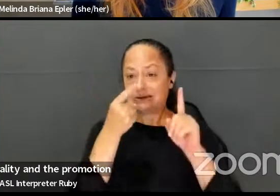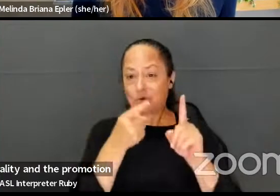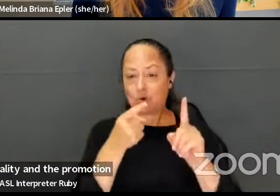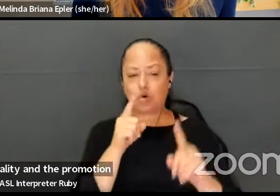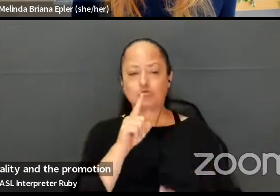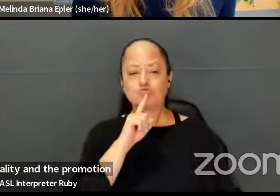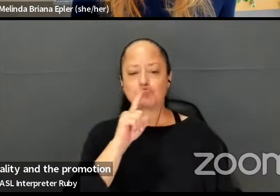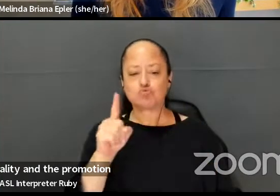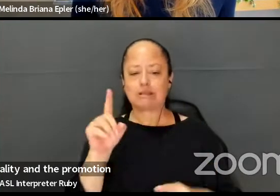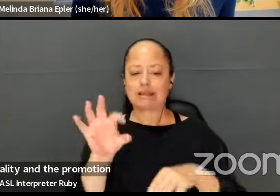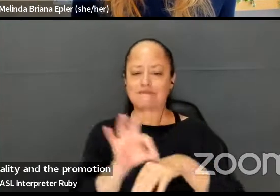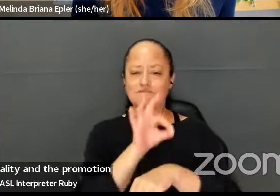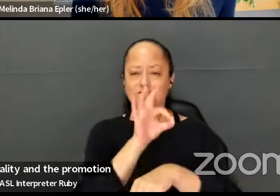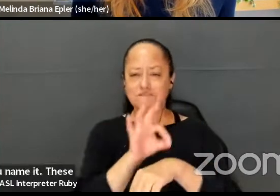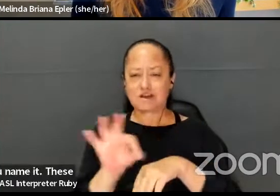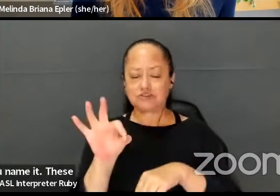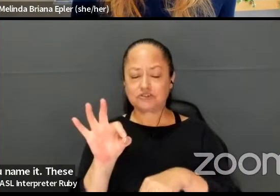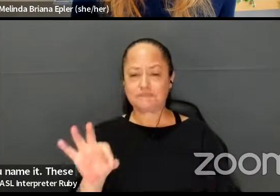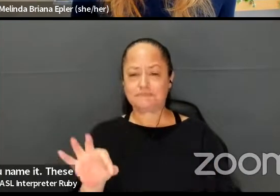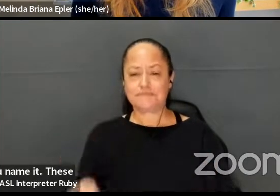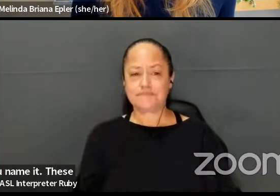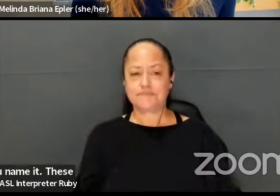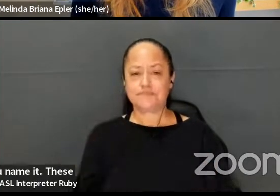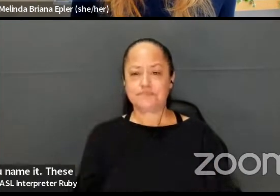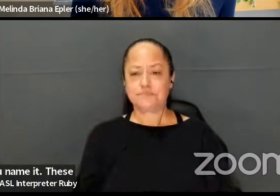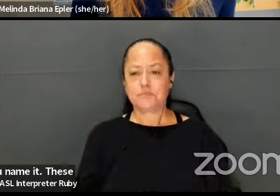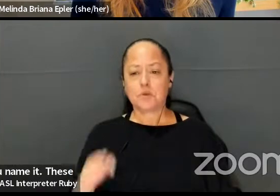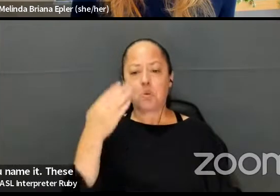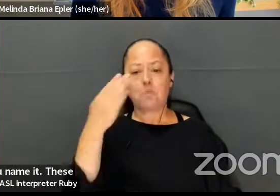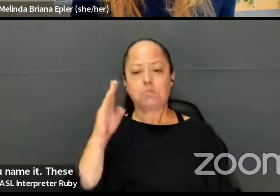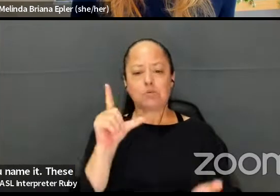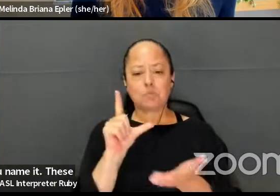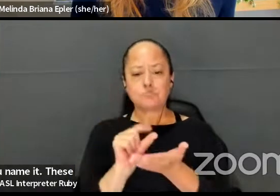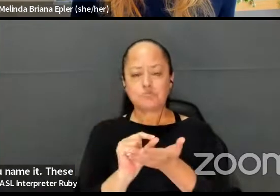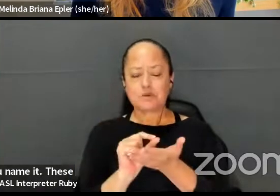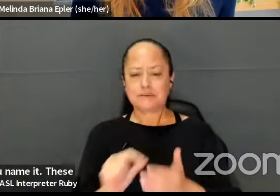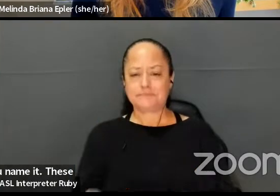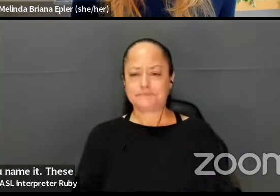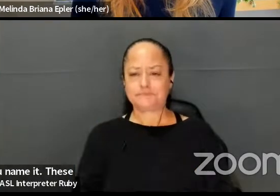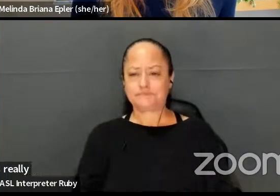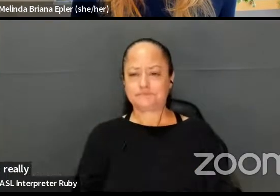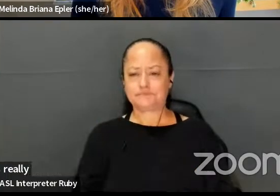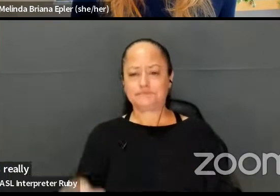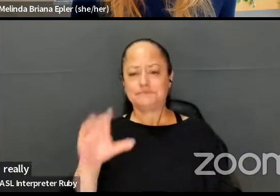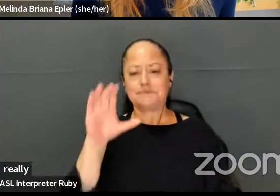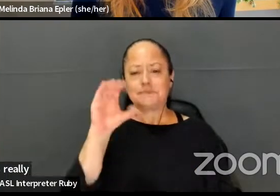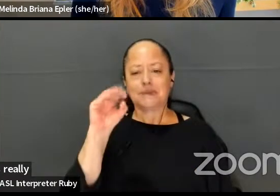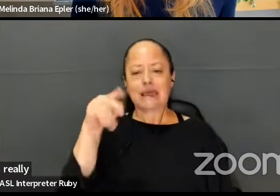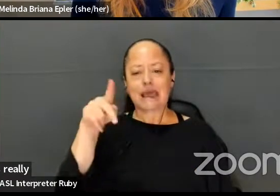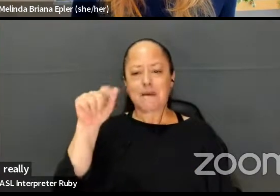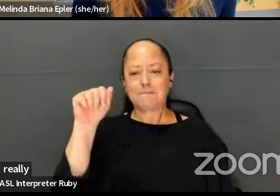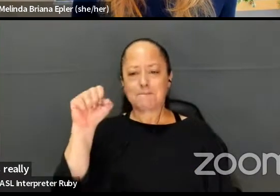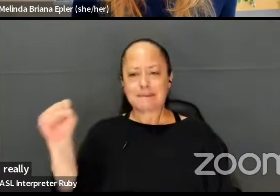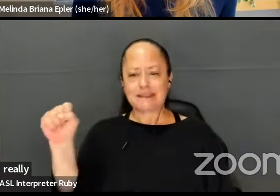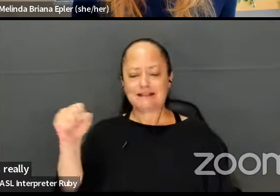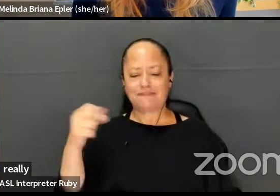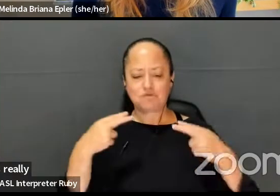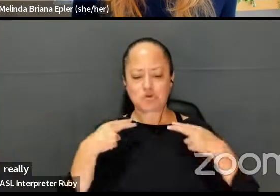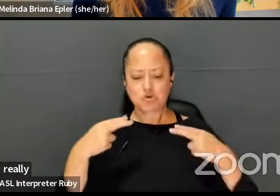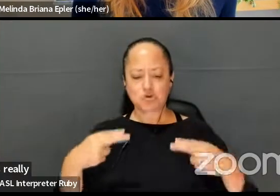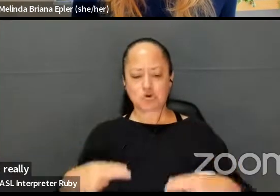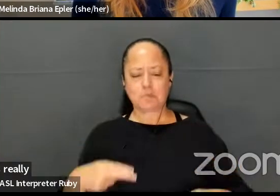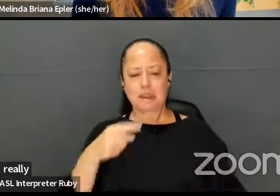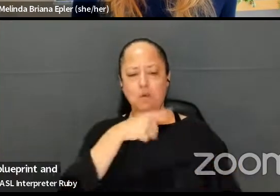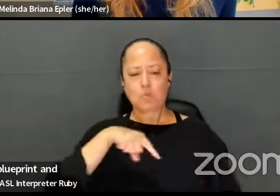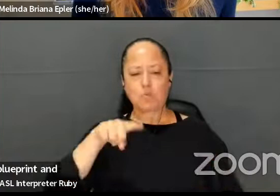really function as a blueprint and a compass for humanity, that we